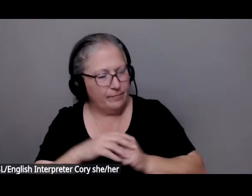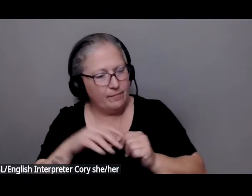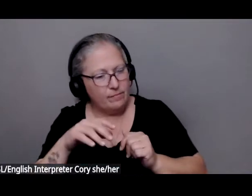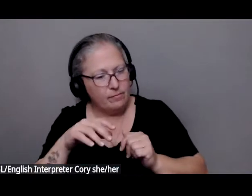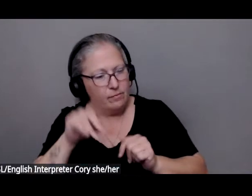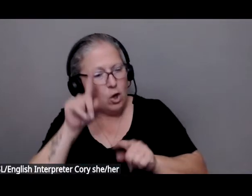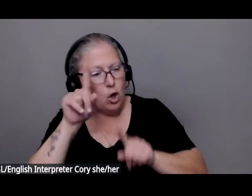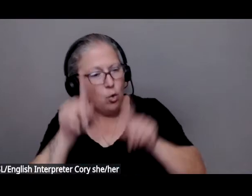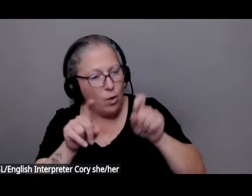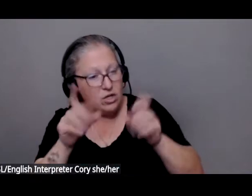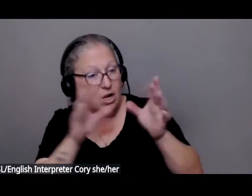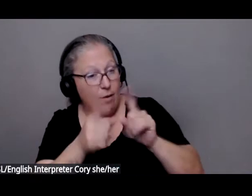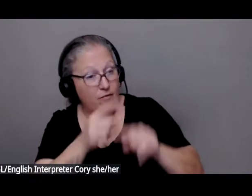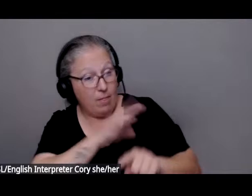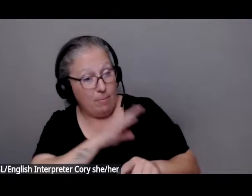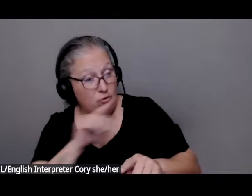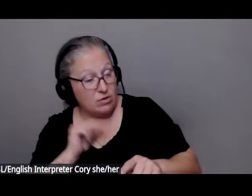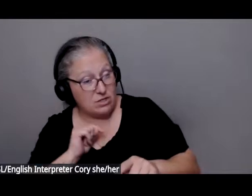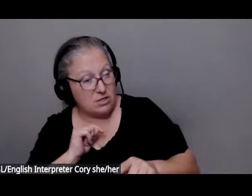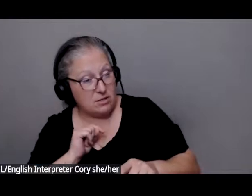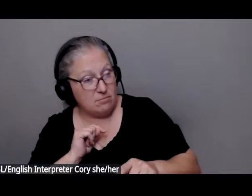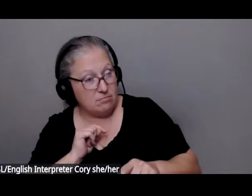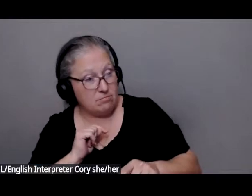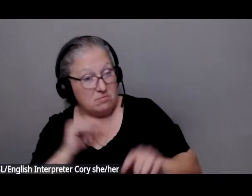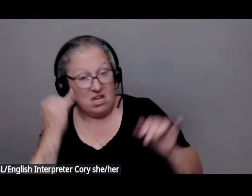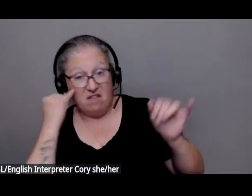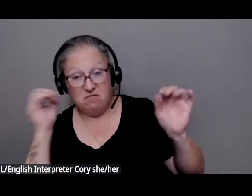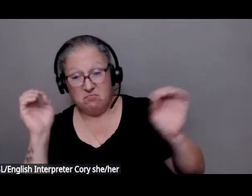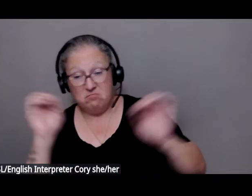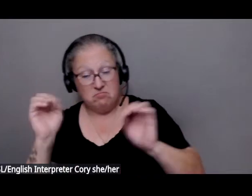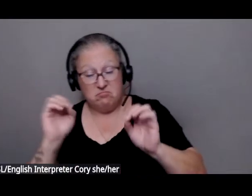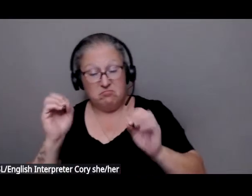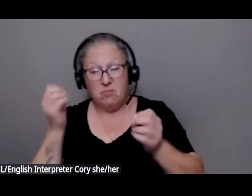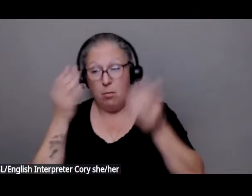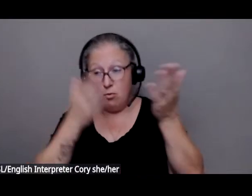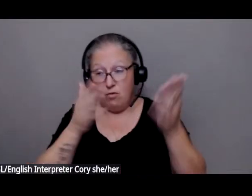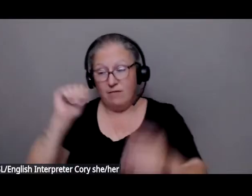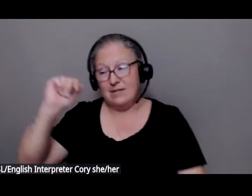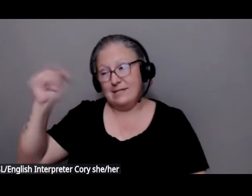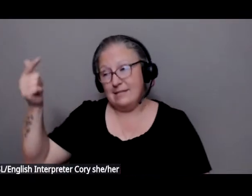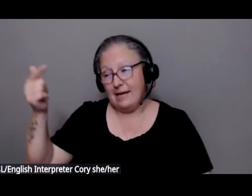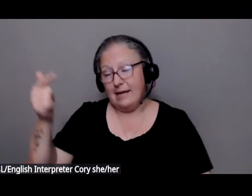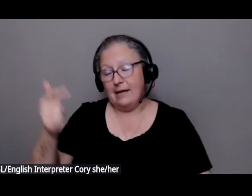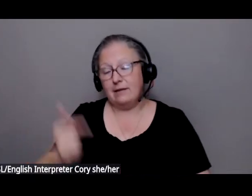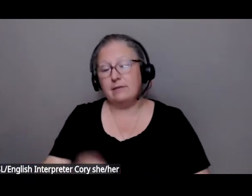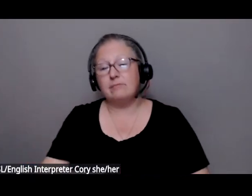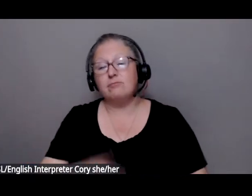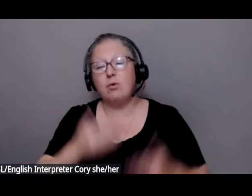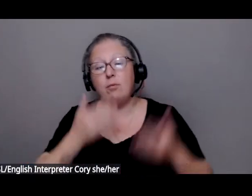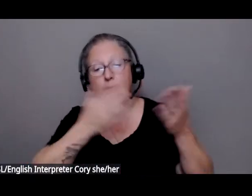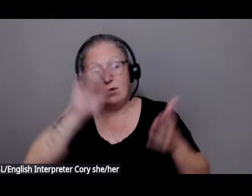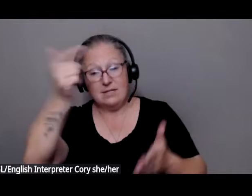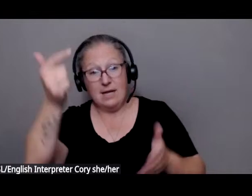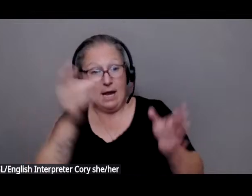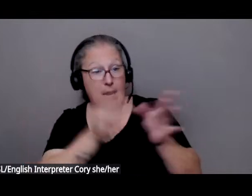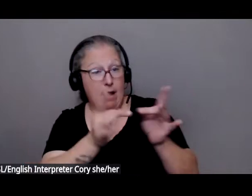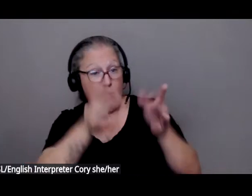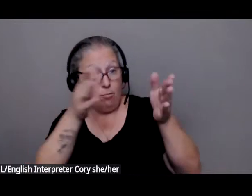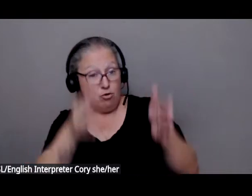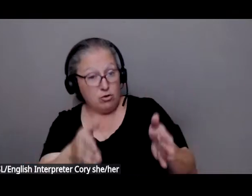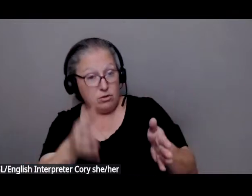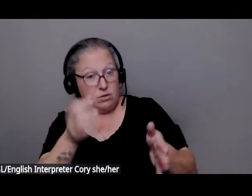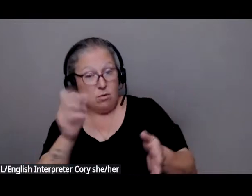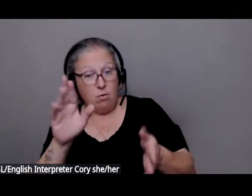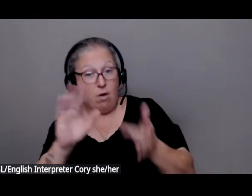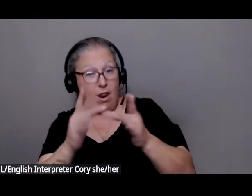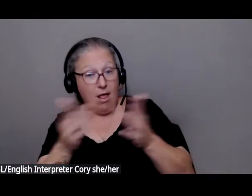Board of Trustees? If no discussion, I'll move to approve. I'll second that. Okay, we have a motion and a second. Are there any comments in person? Any